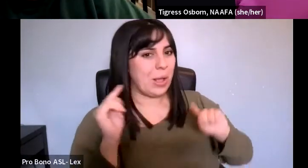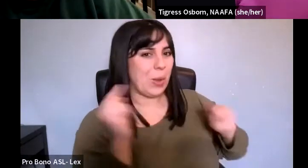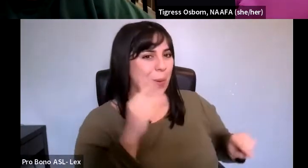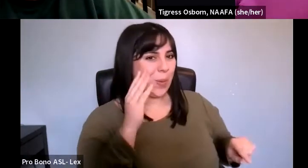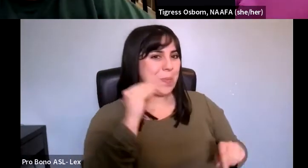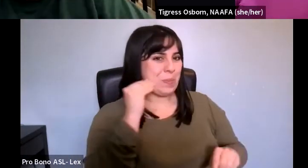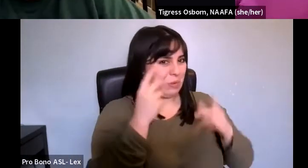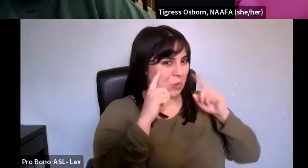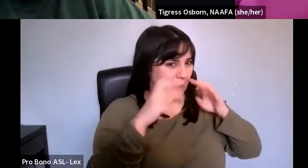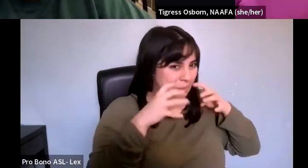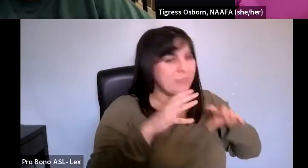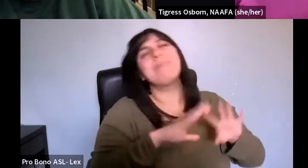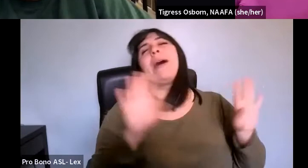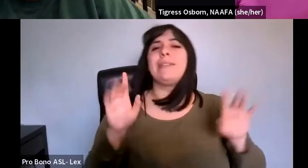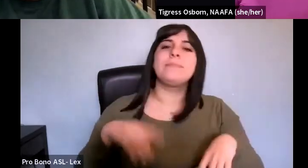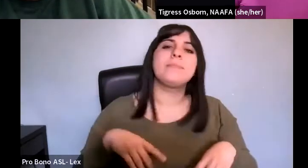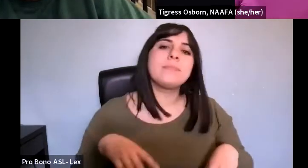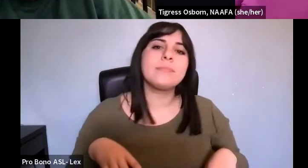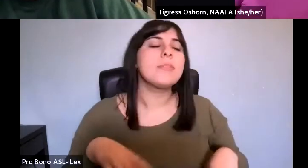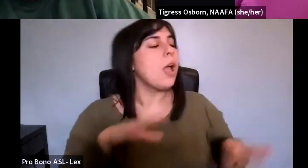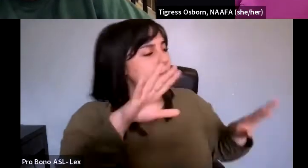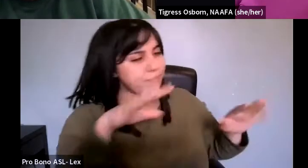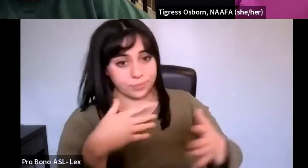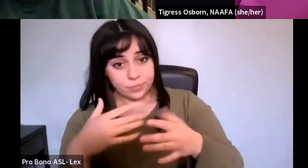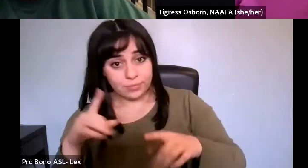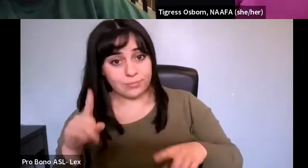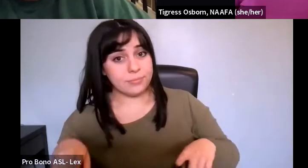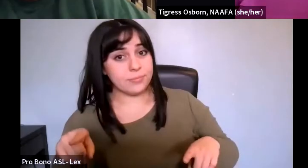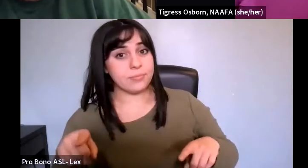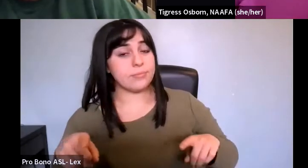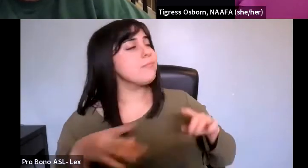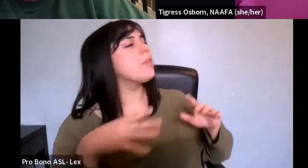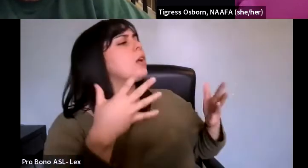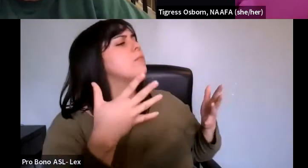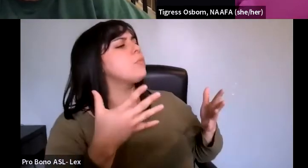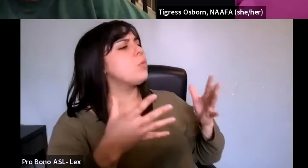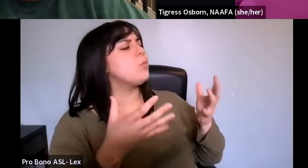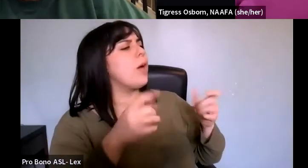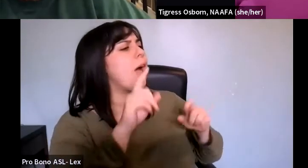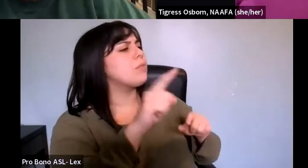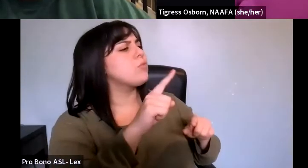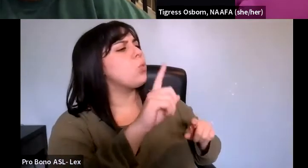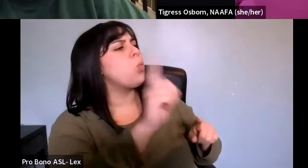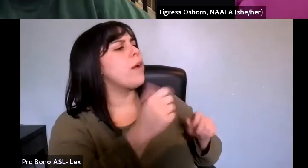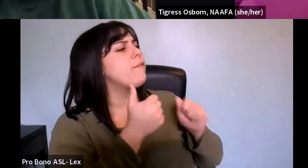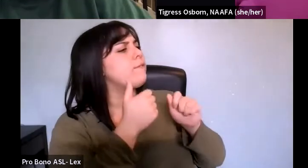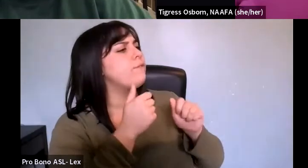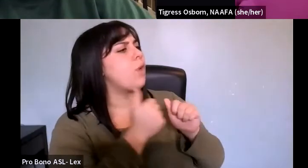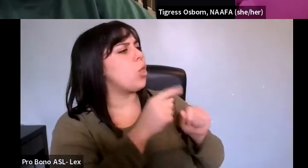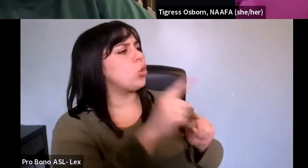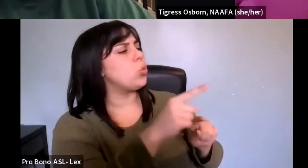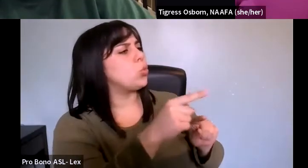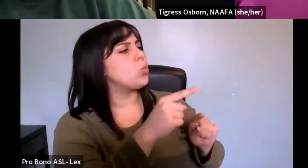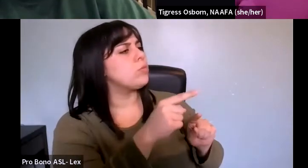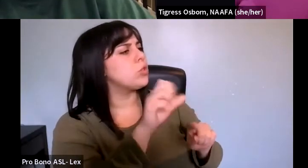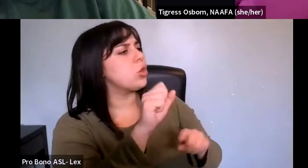is a thing that I meant to say about following you on social media. And where can people follow you on social media? I'm mostly on